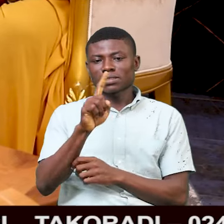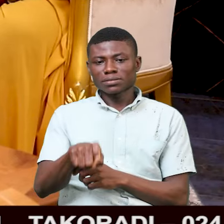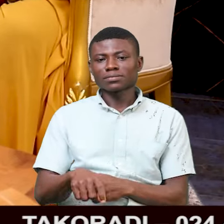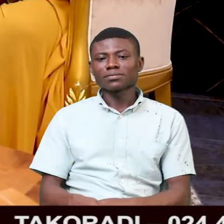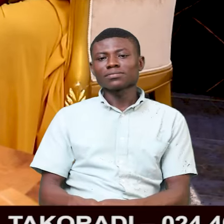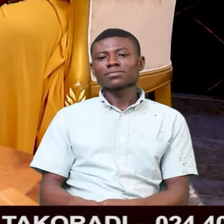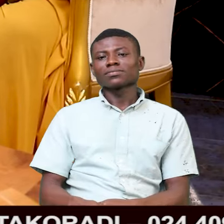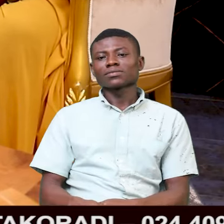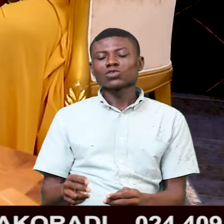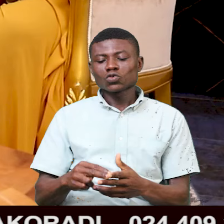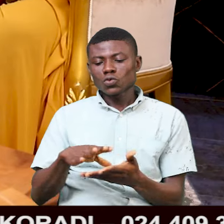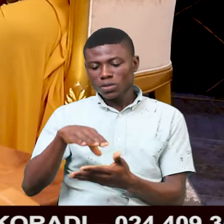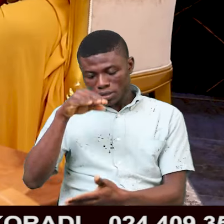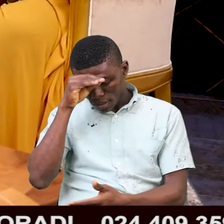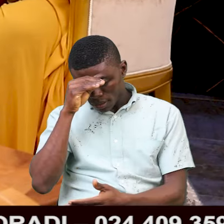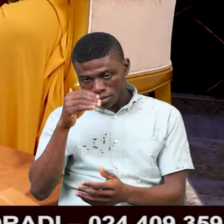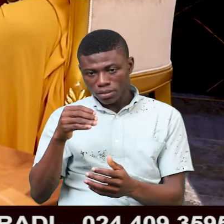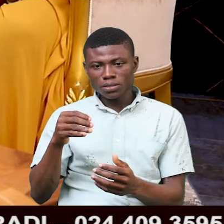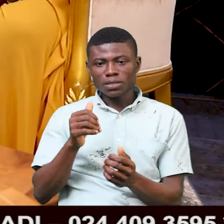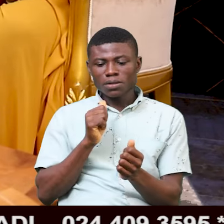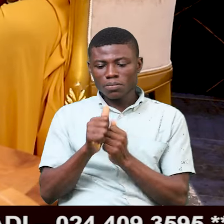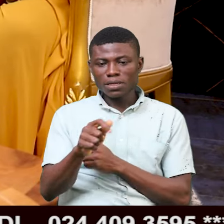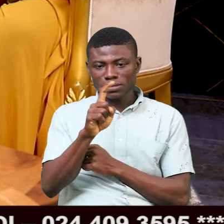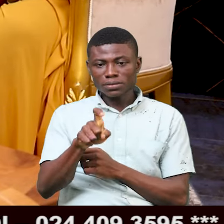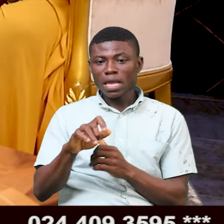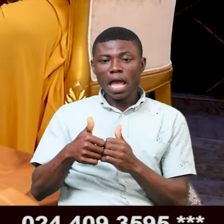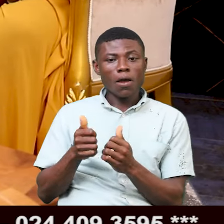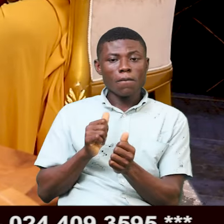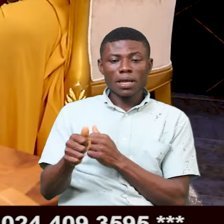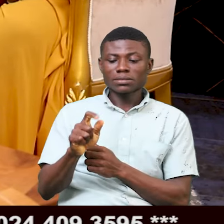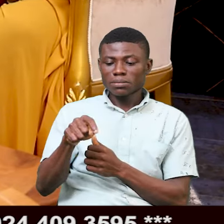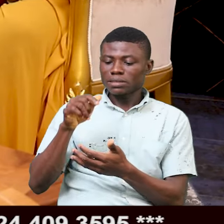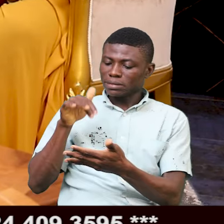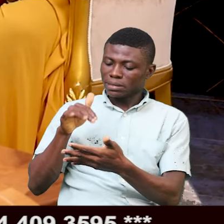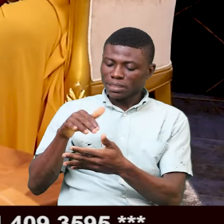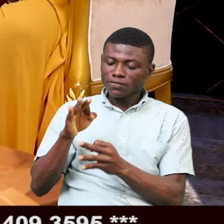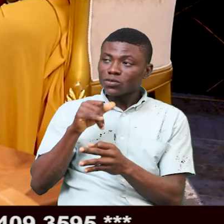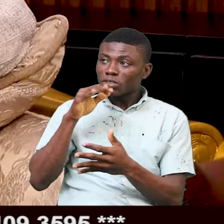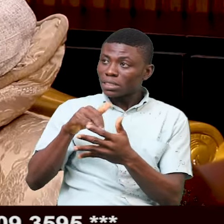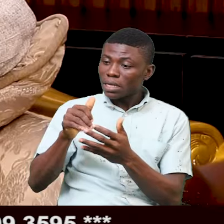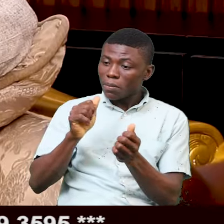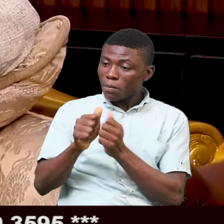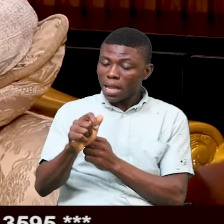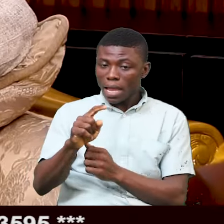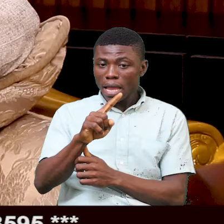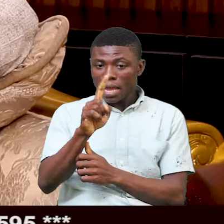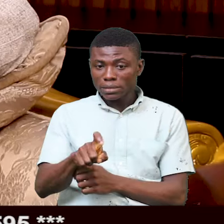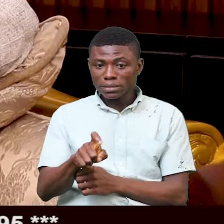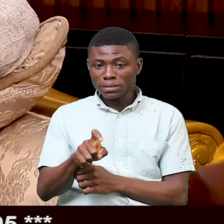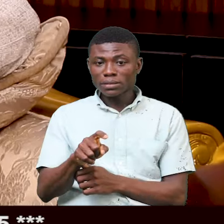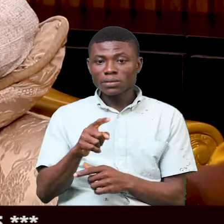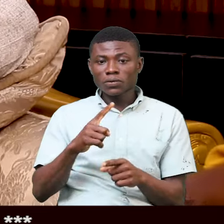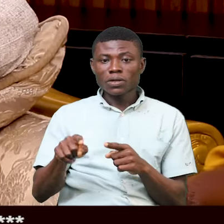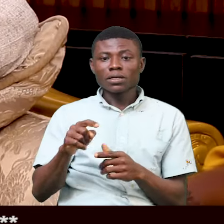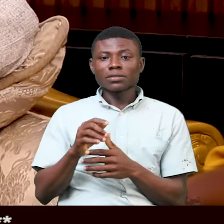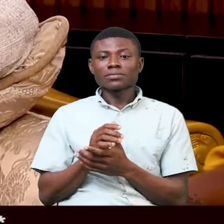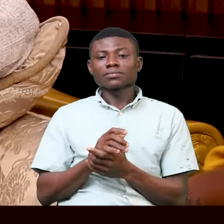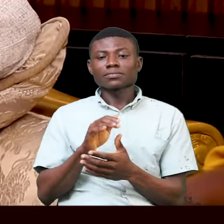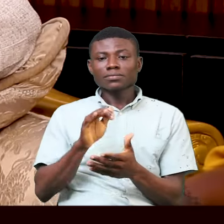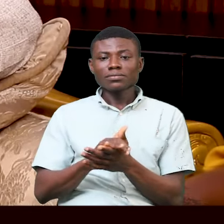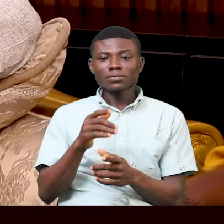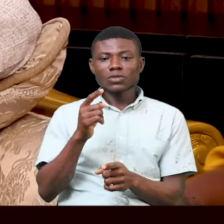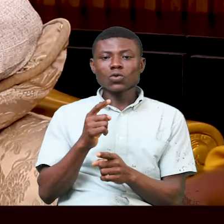Amazing. That's right. She had here. To pass the exam, yeah. You study. You must study. Because our year, the only institution,